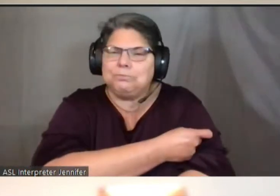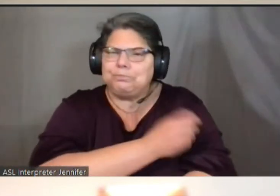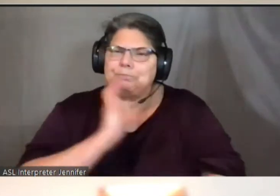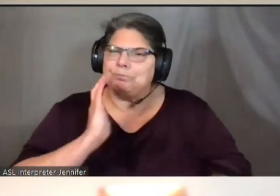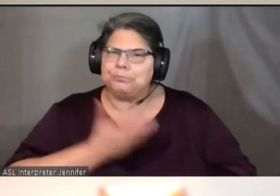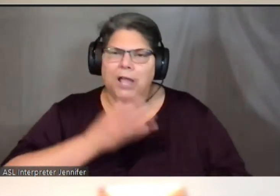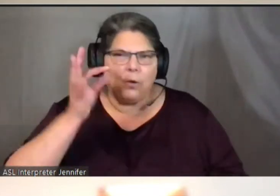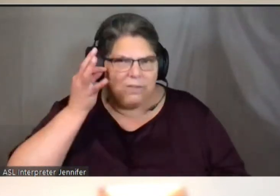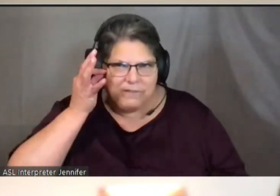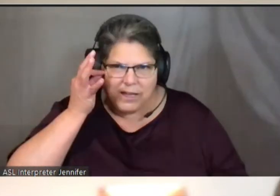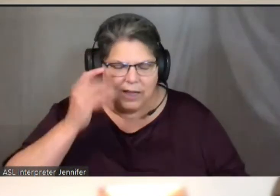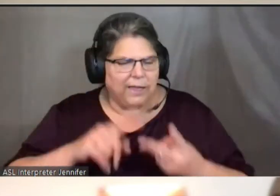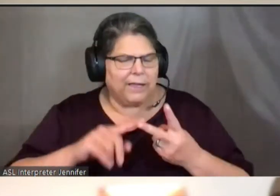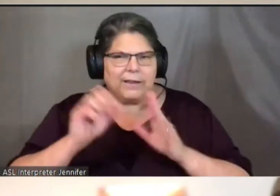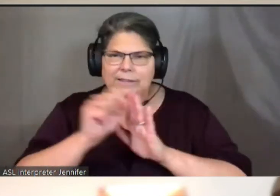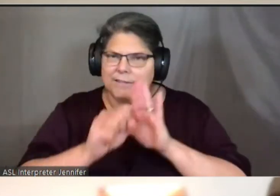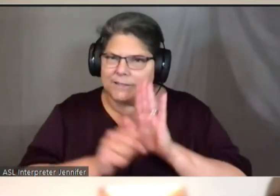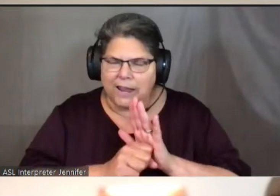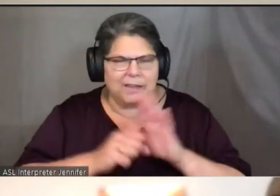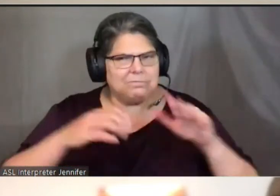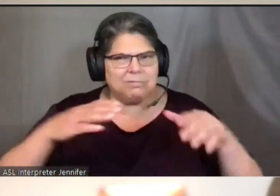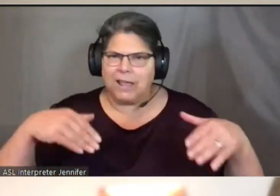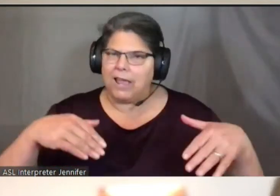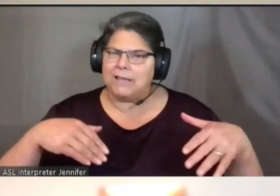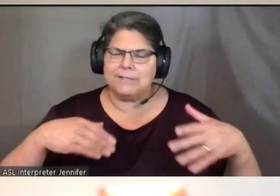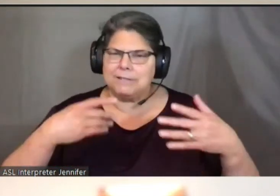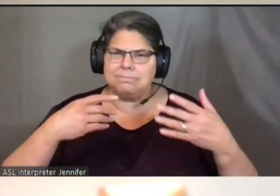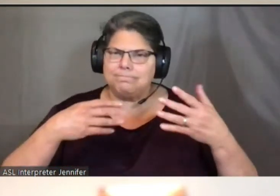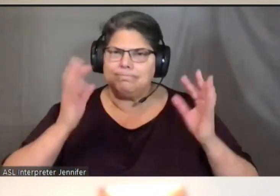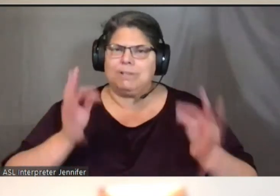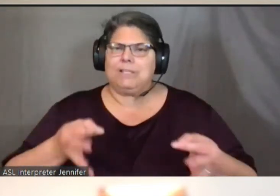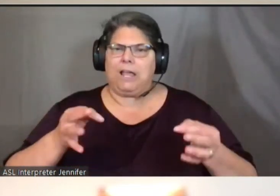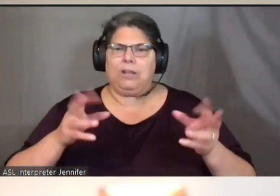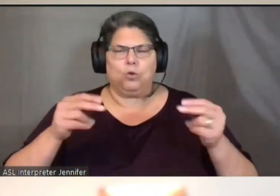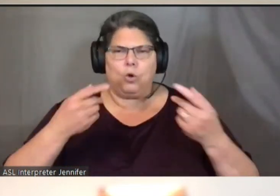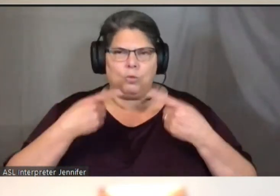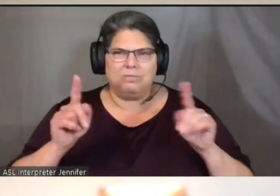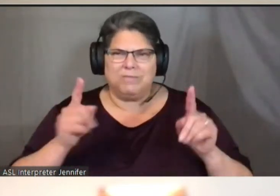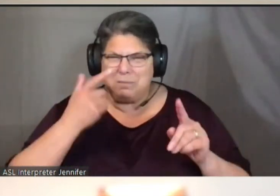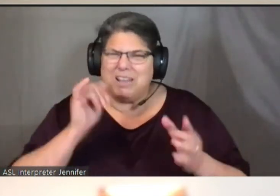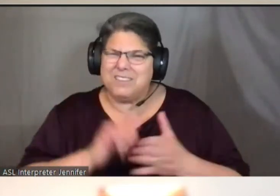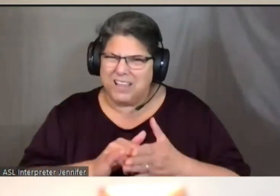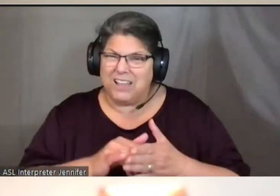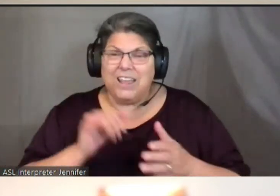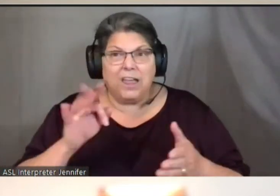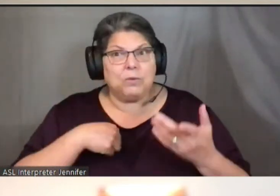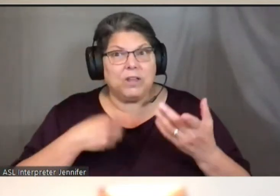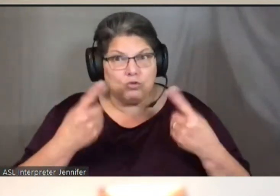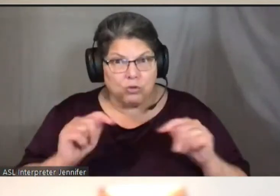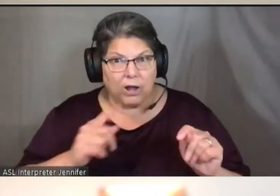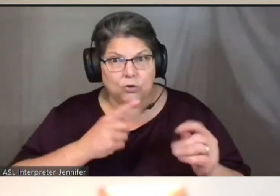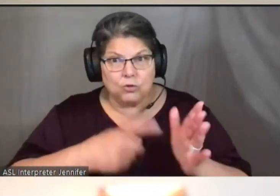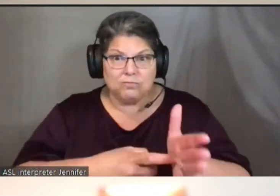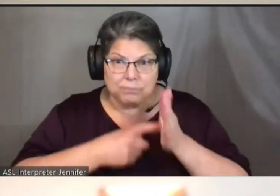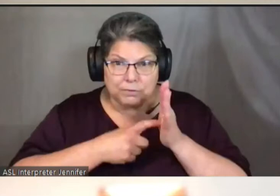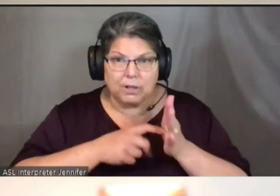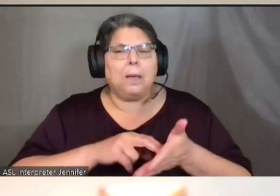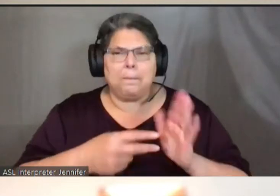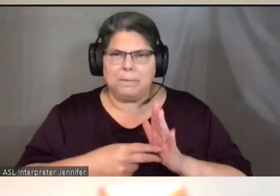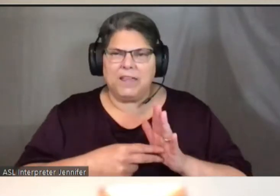or state government has wanted to do, and doing so would present a lot of constitutional problems.